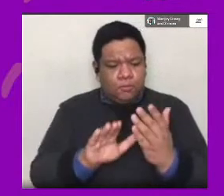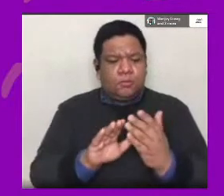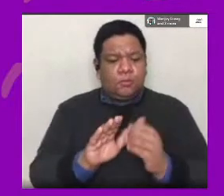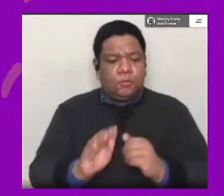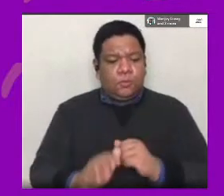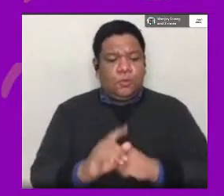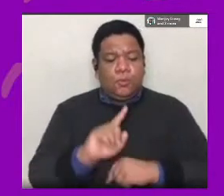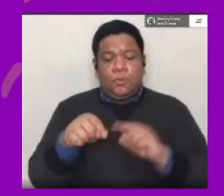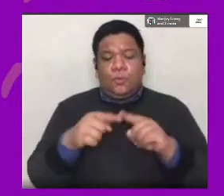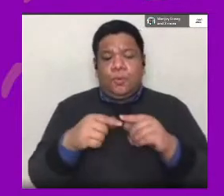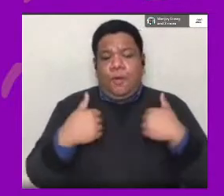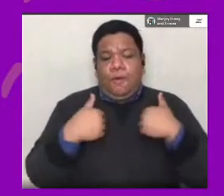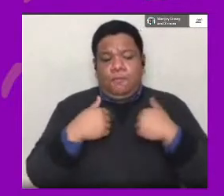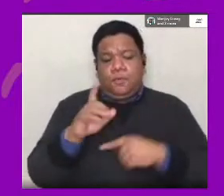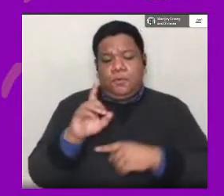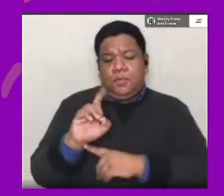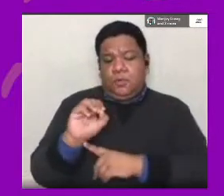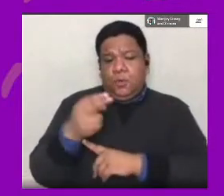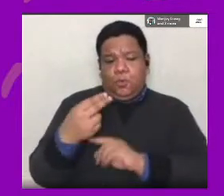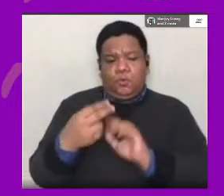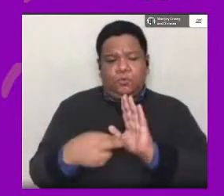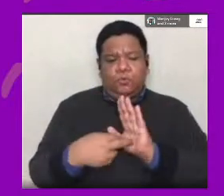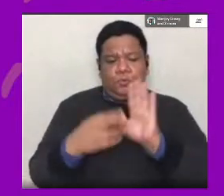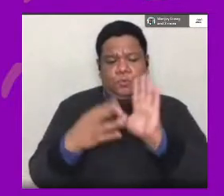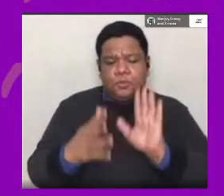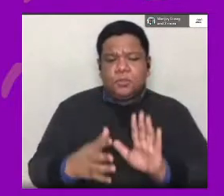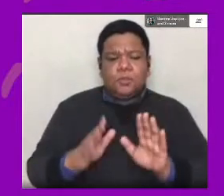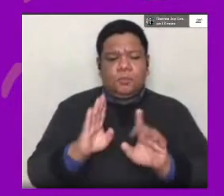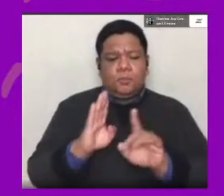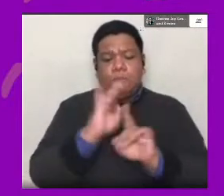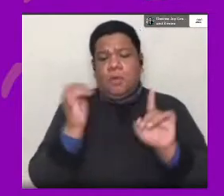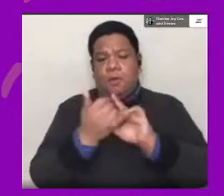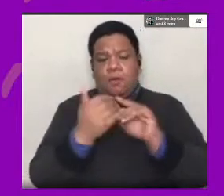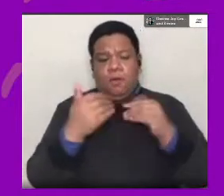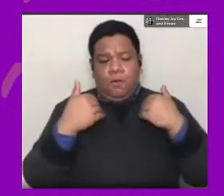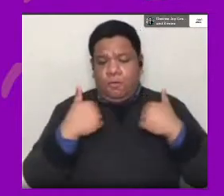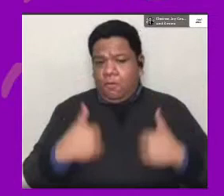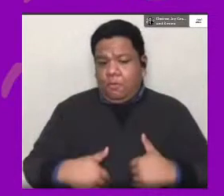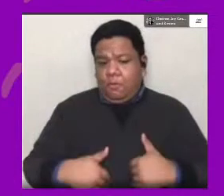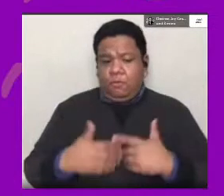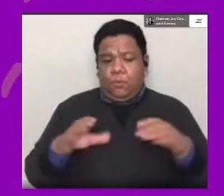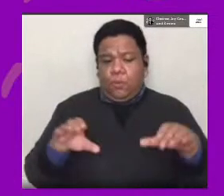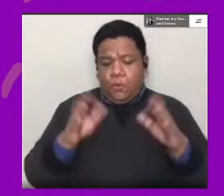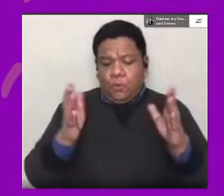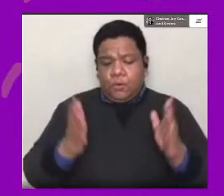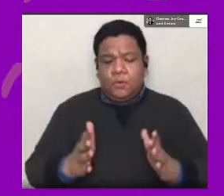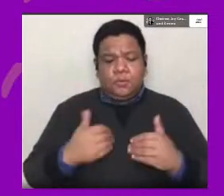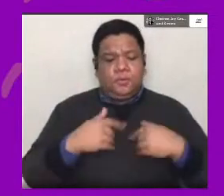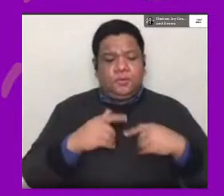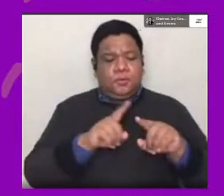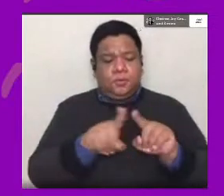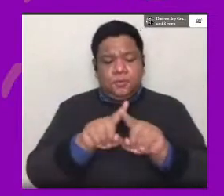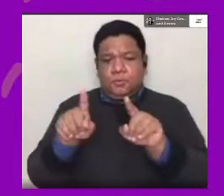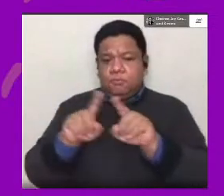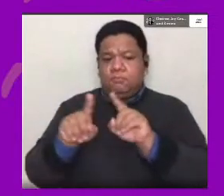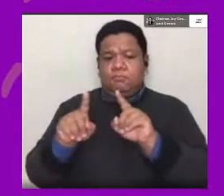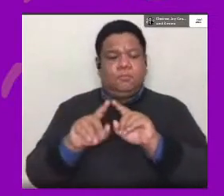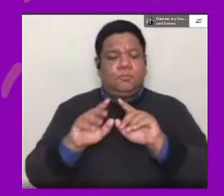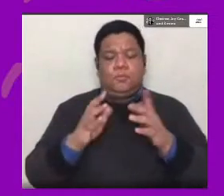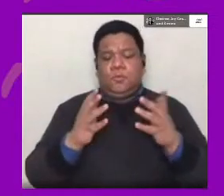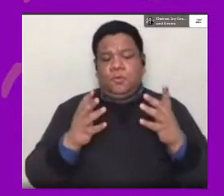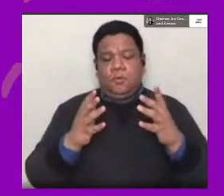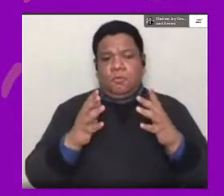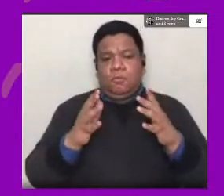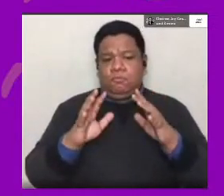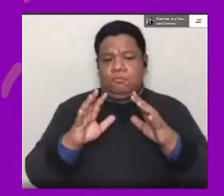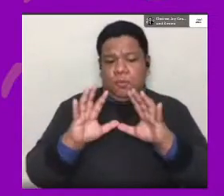we have DOH representatives, barangay health workers, different all the different bureaus that are working on this.